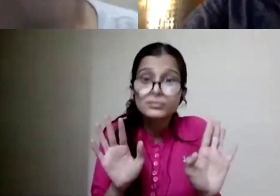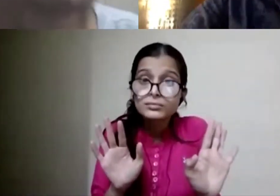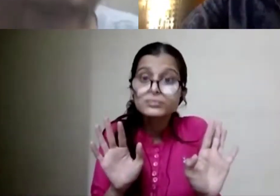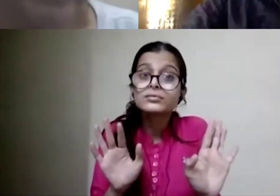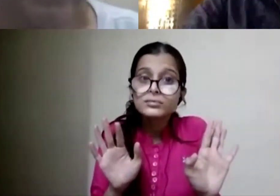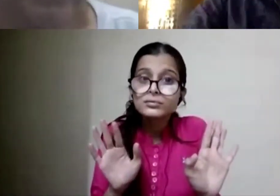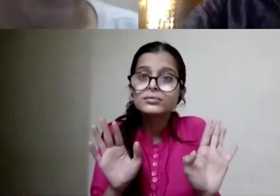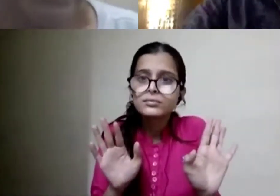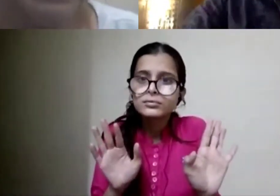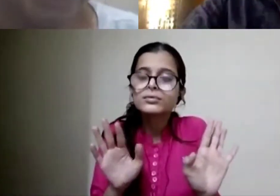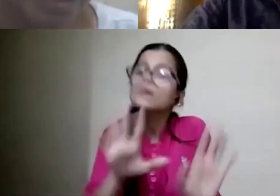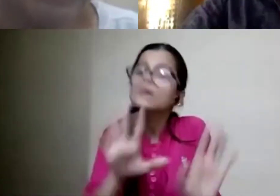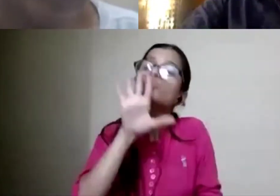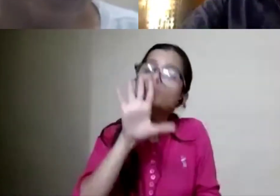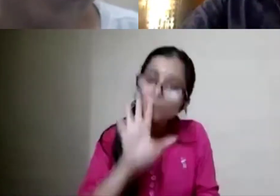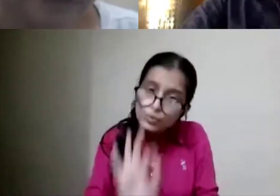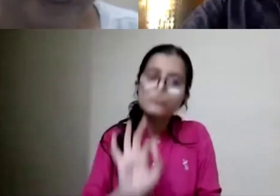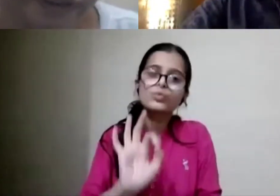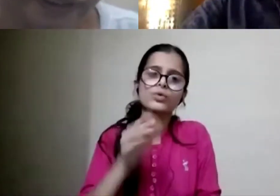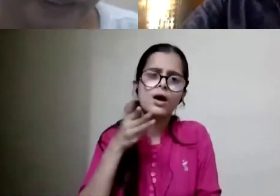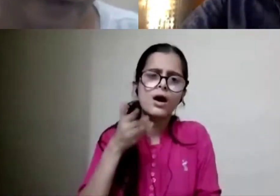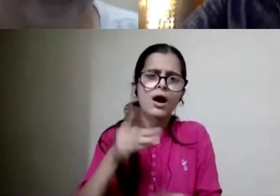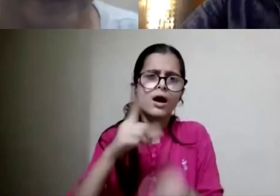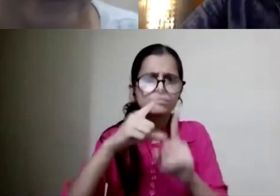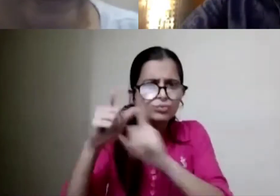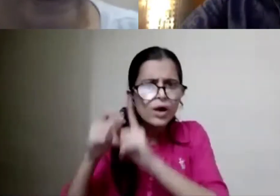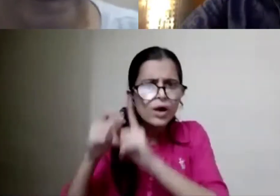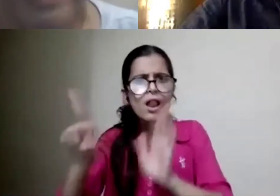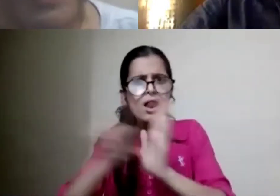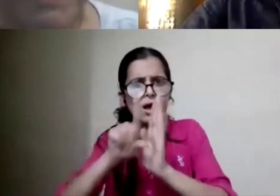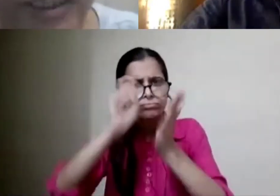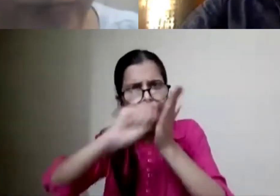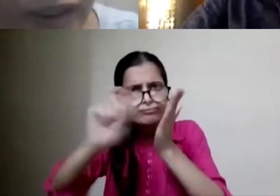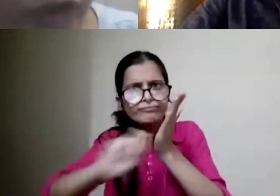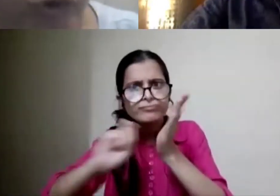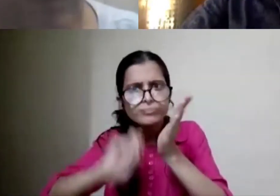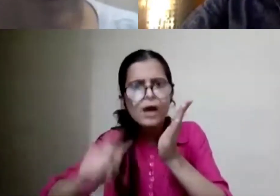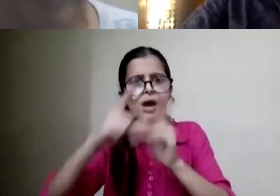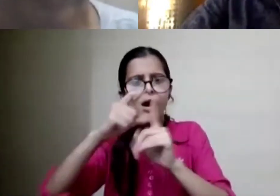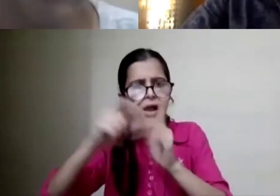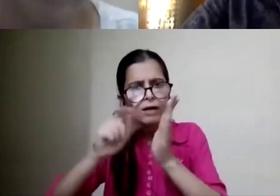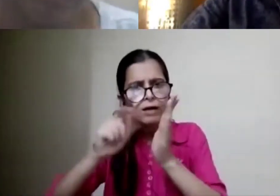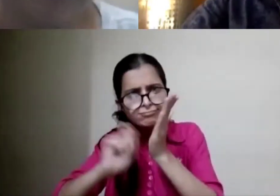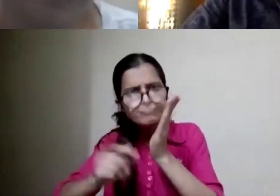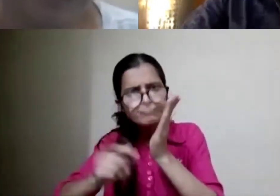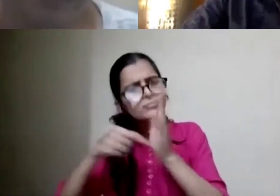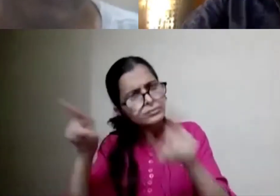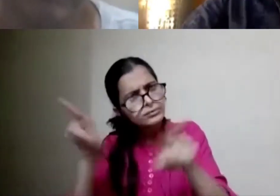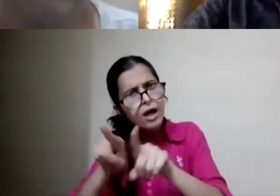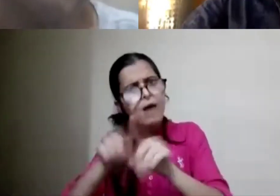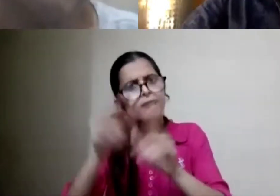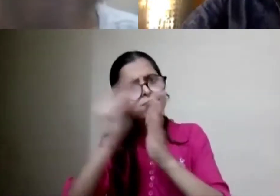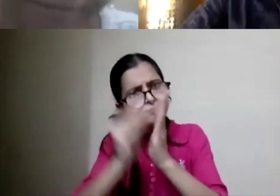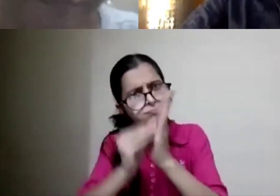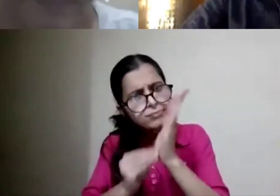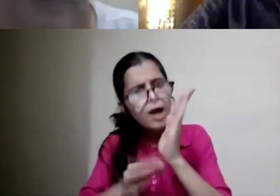I really, really do think a large amount of legal writing is much, much too plaudatory of the